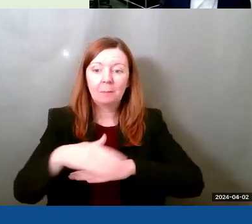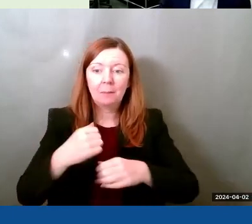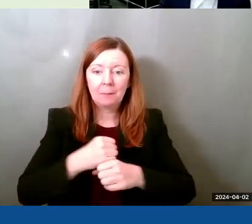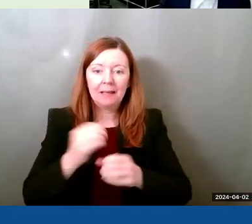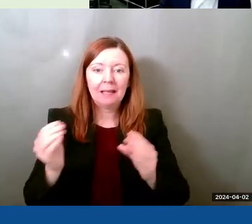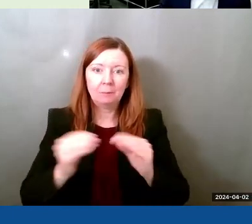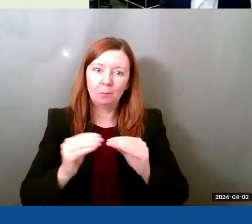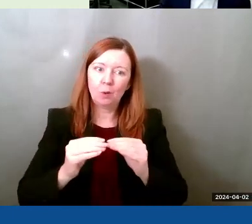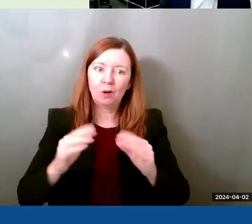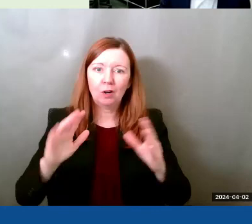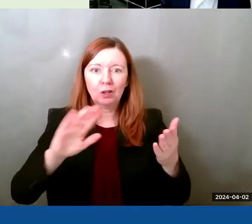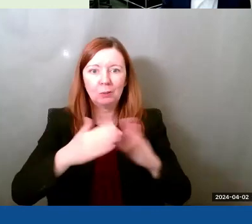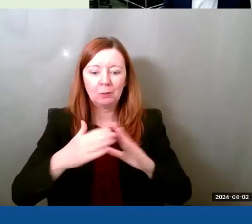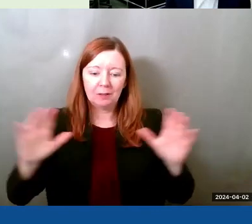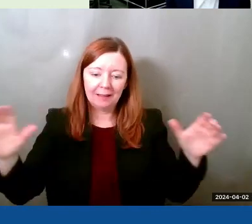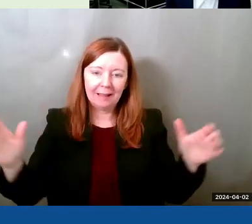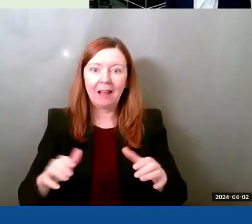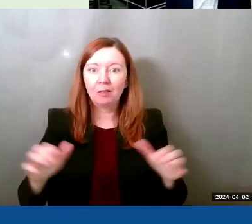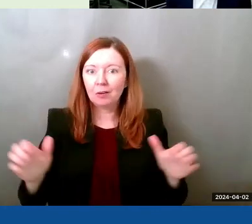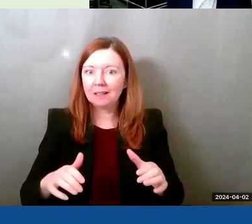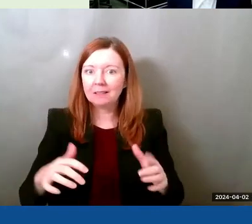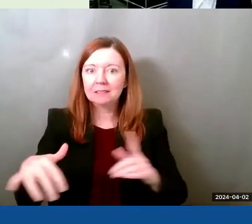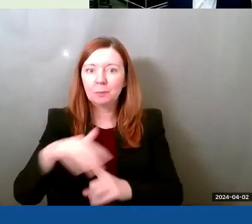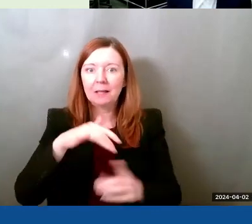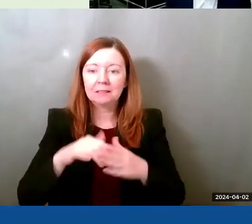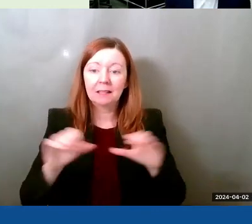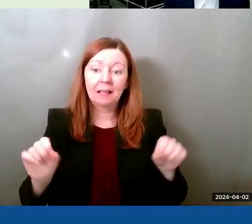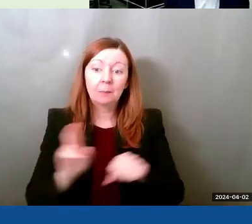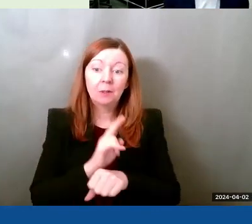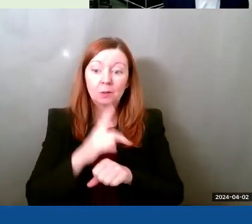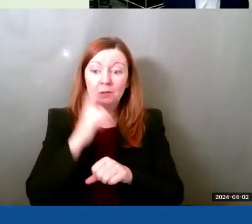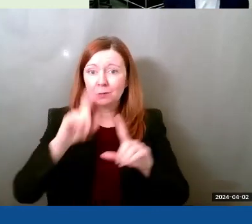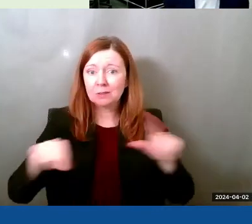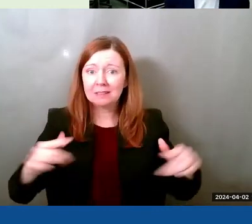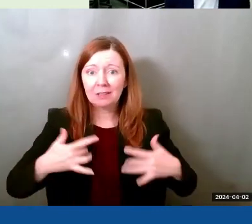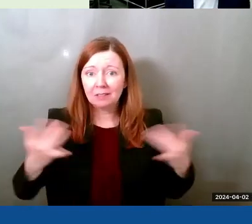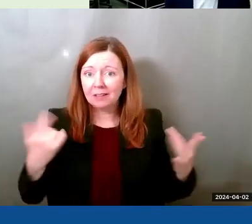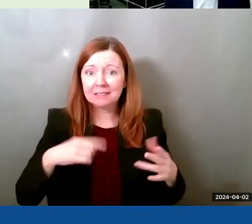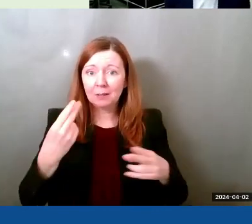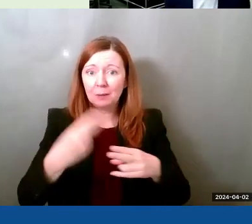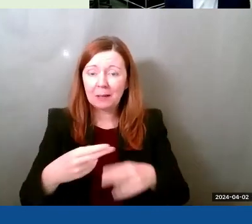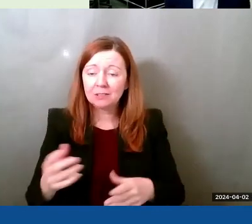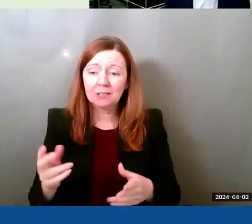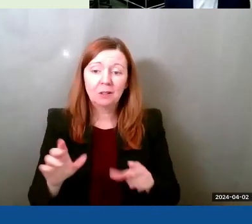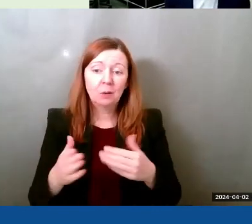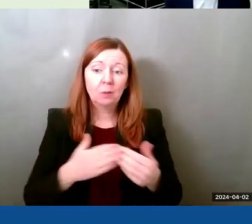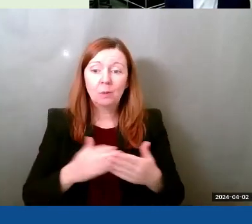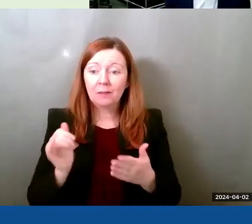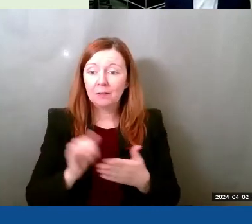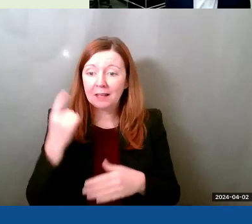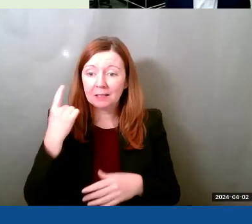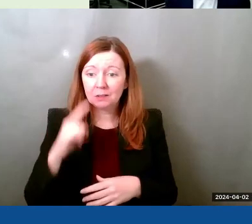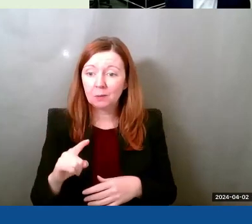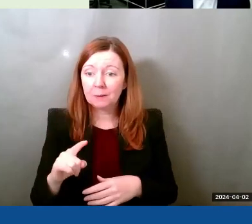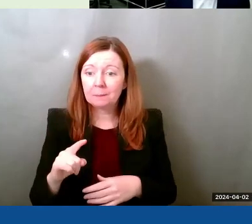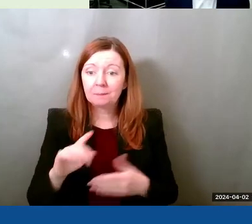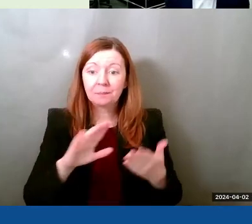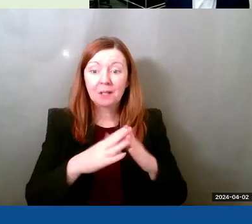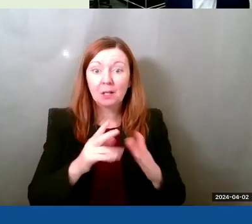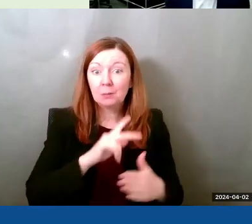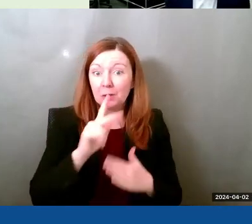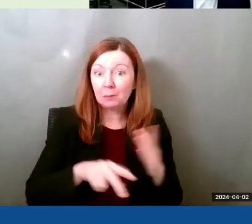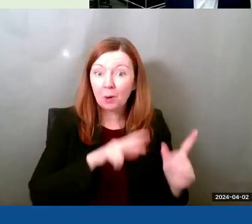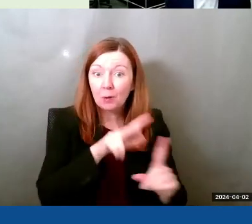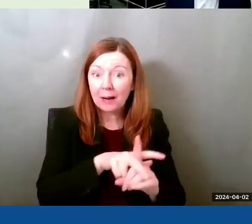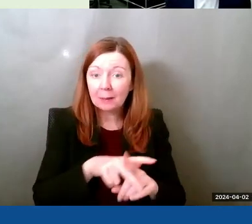larger community gathering spaces that could be used for the different events like we mentioned, whether that was for community